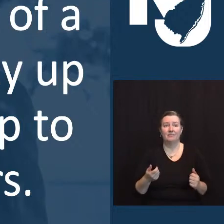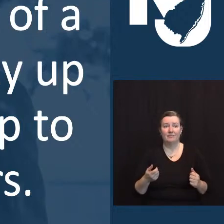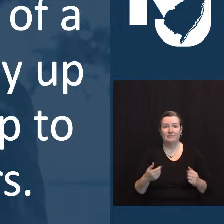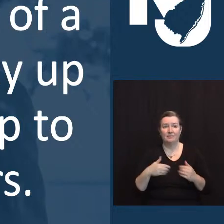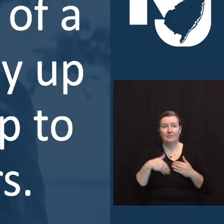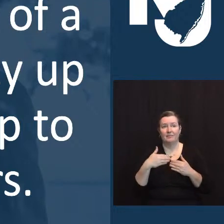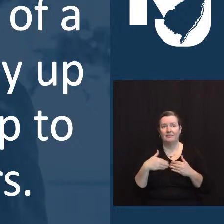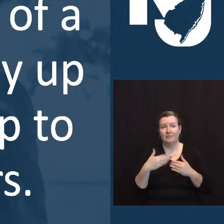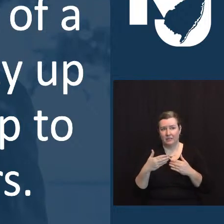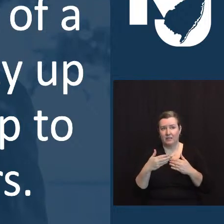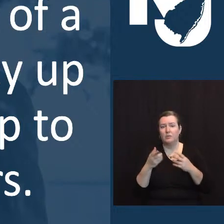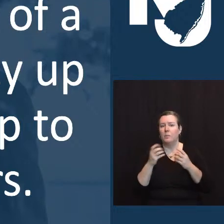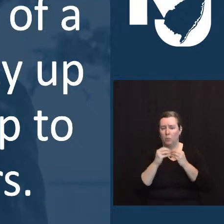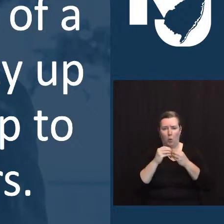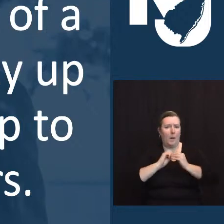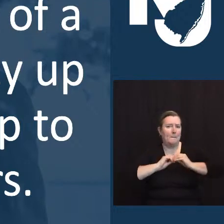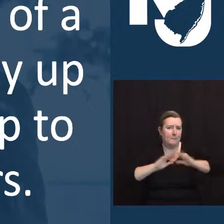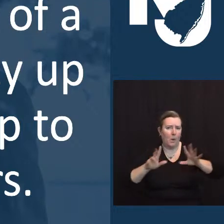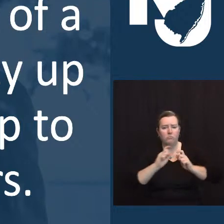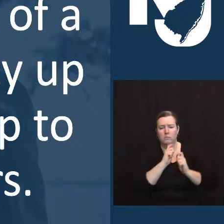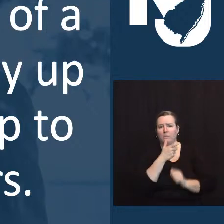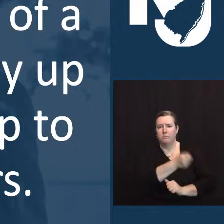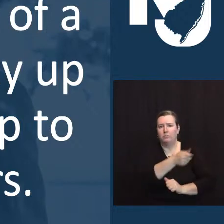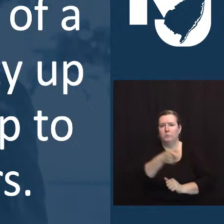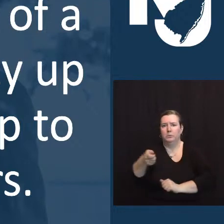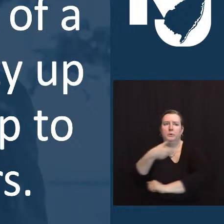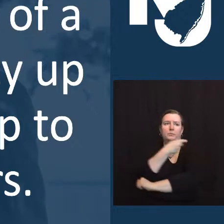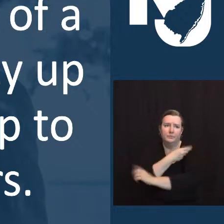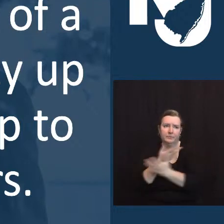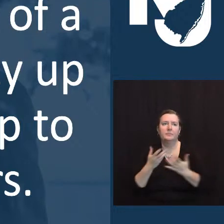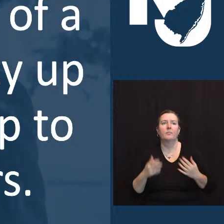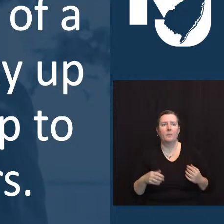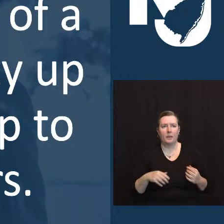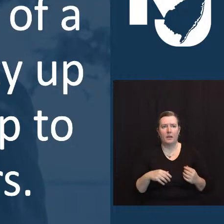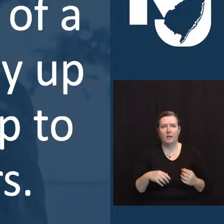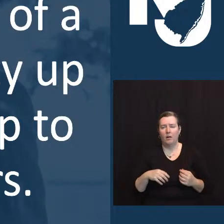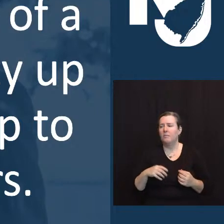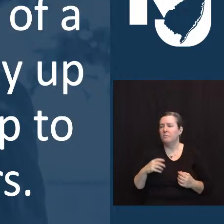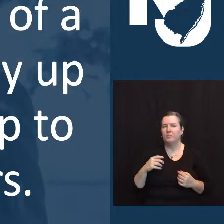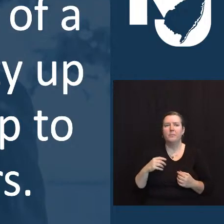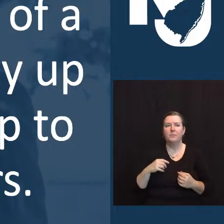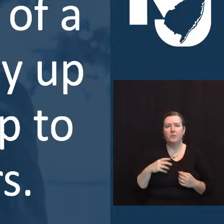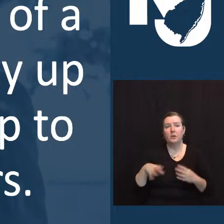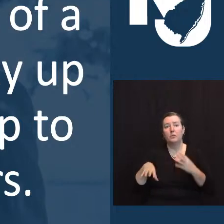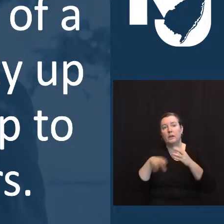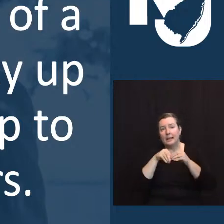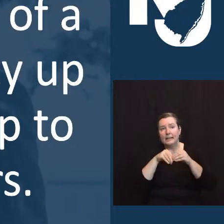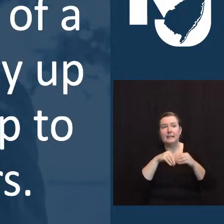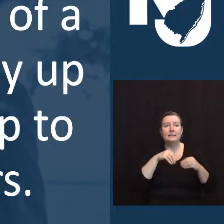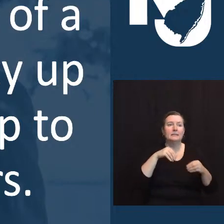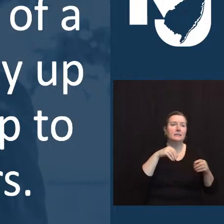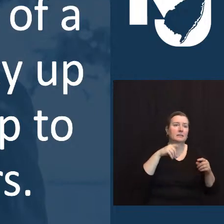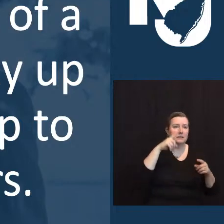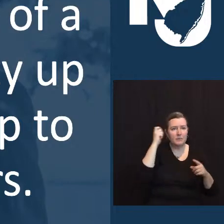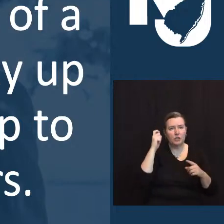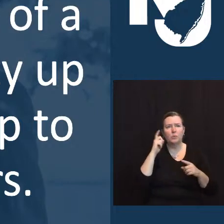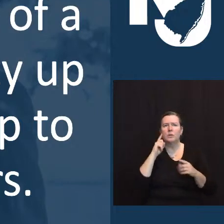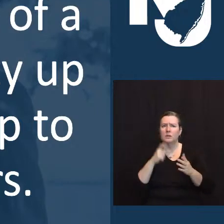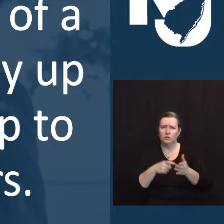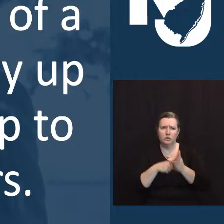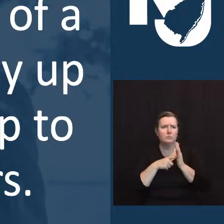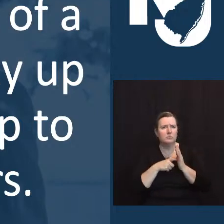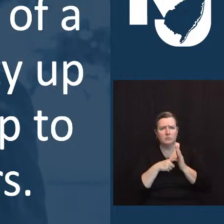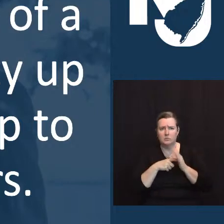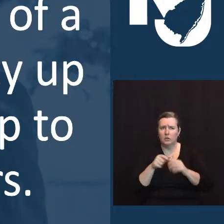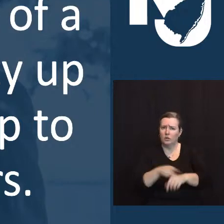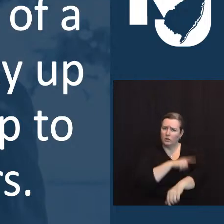minute. But for things like this, you need a long runway. And for summer camp, you need a long runway. And that's why we're making these decisions and announcements